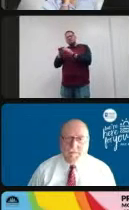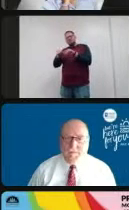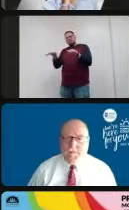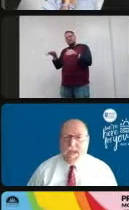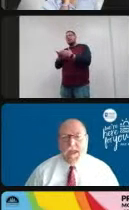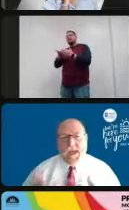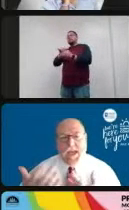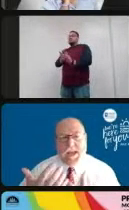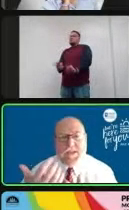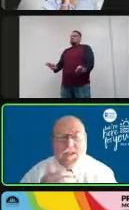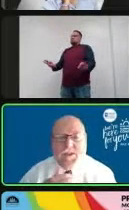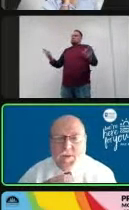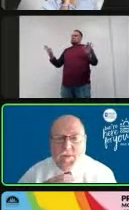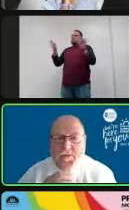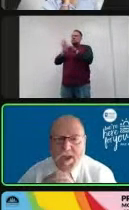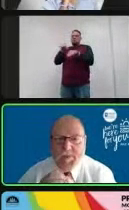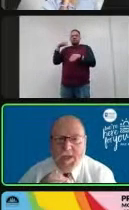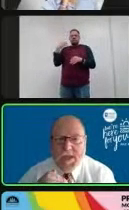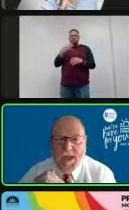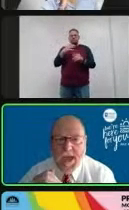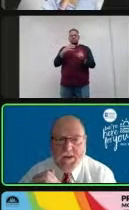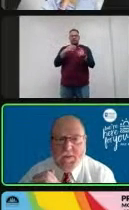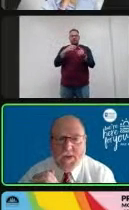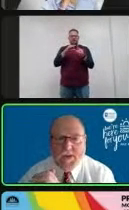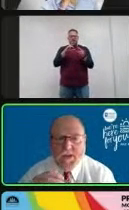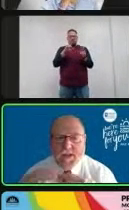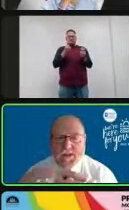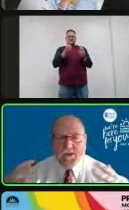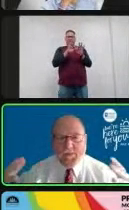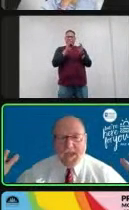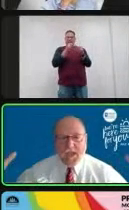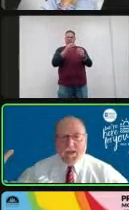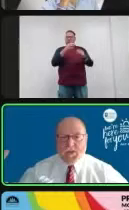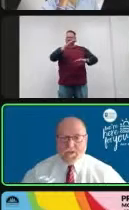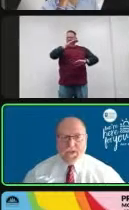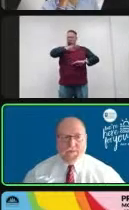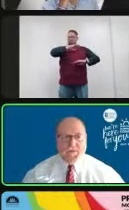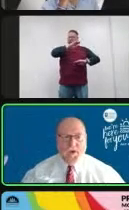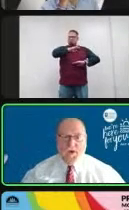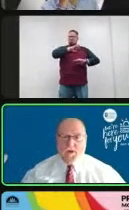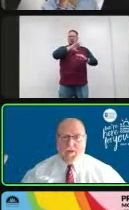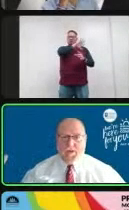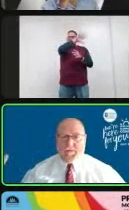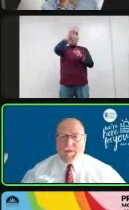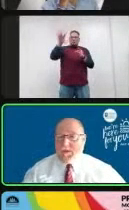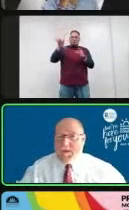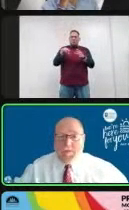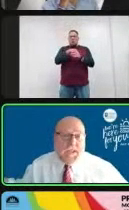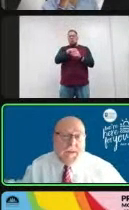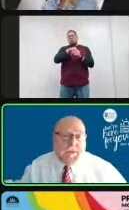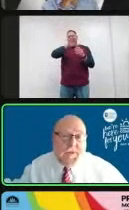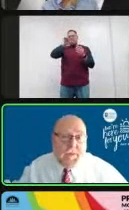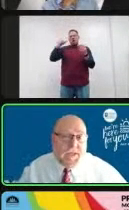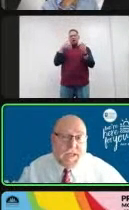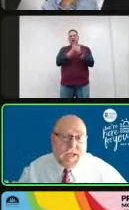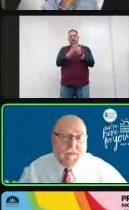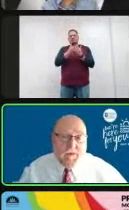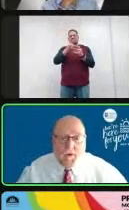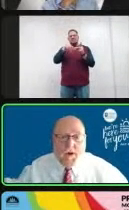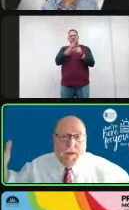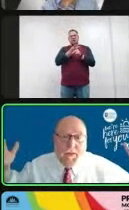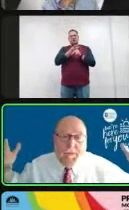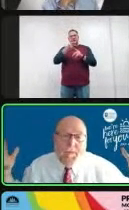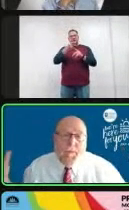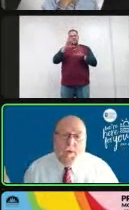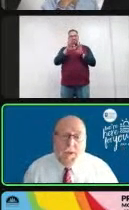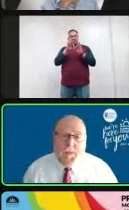important. And is the term family adequate to be inclusive of all the types of families that,